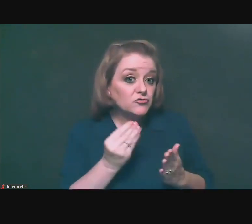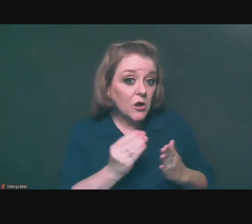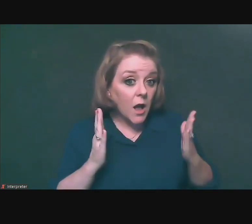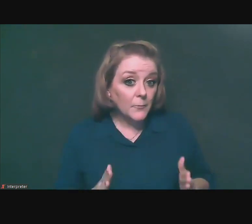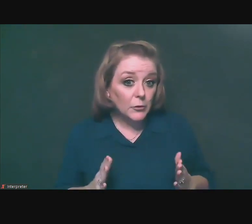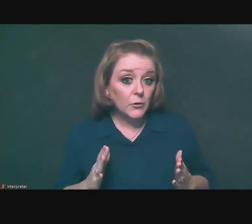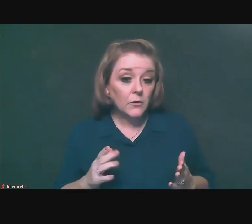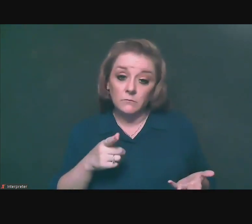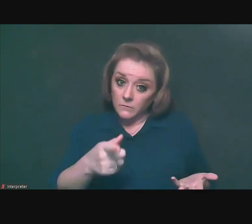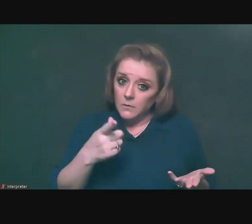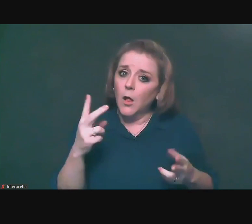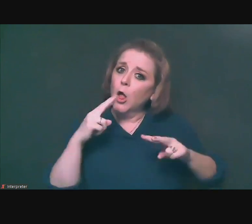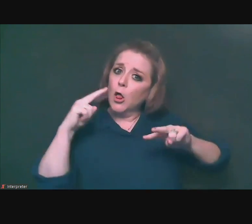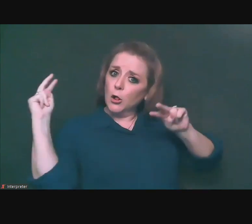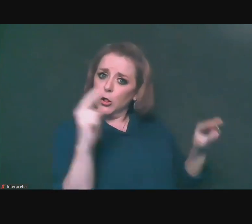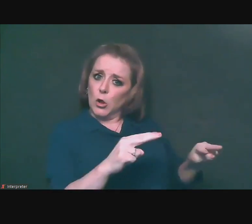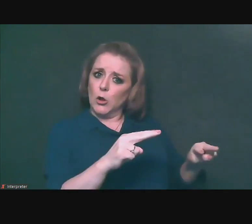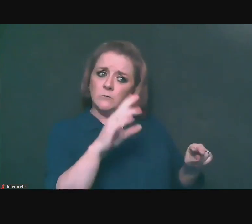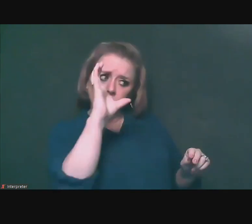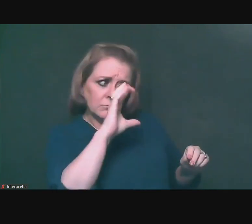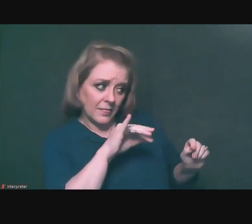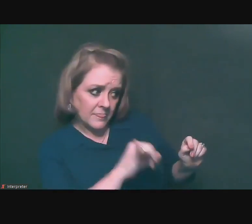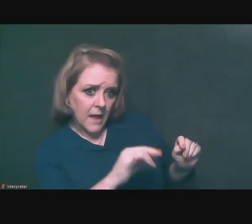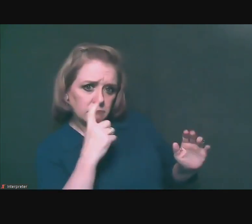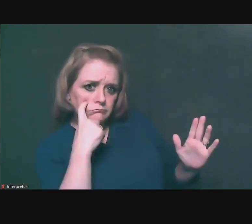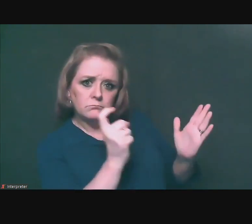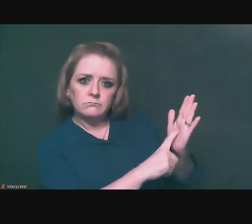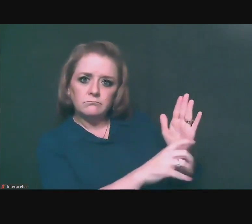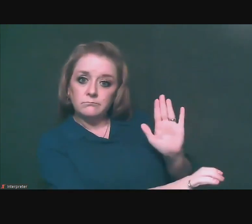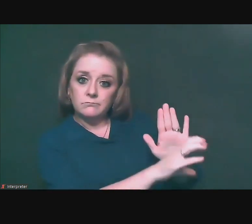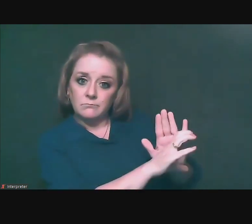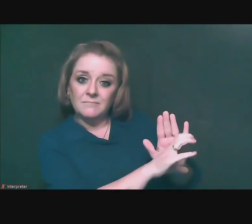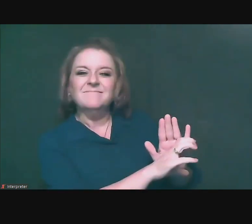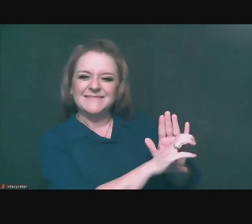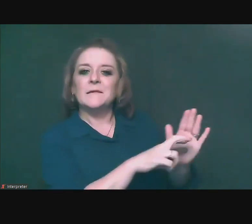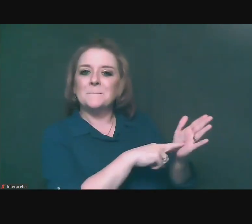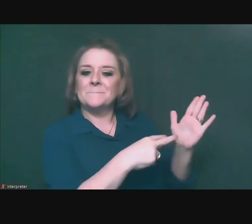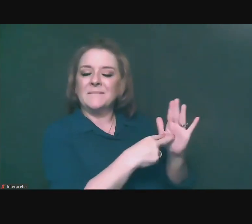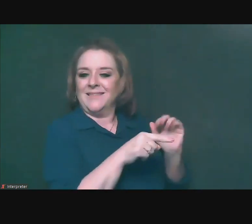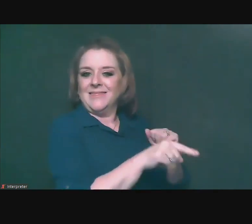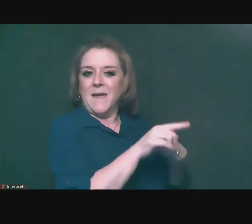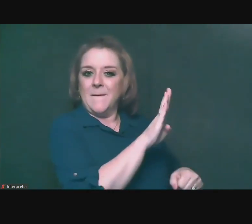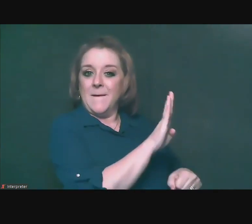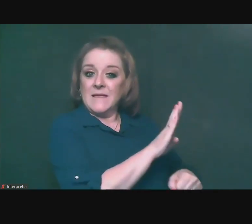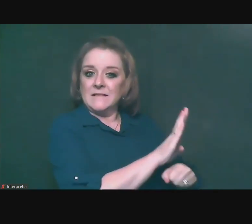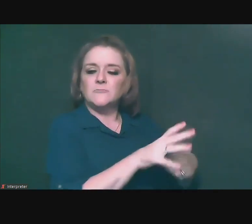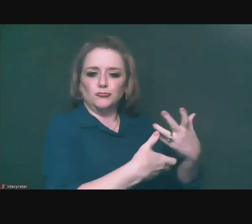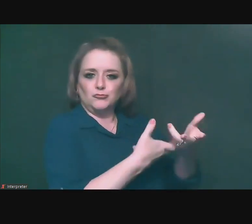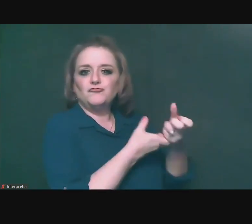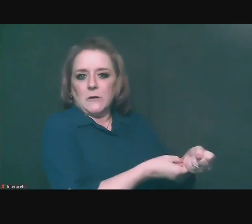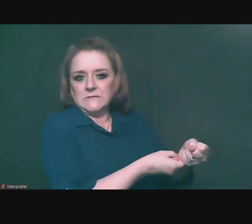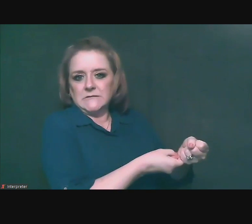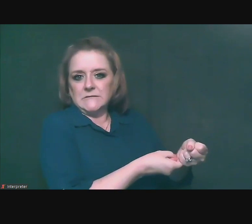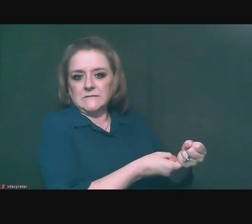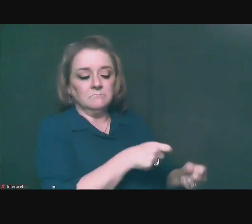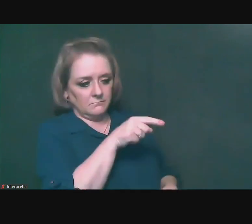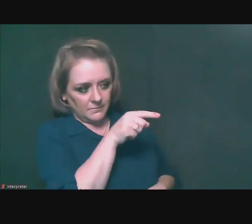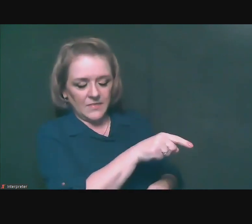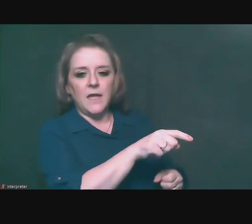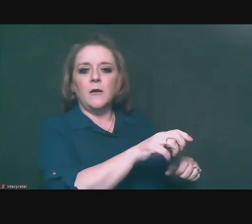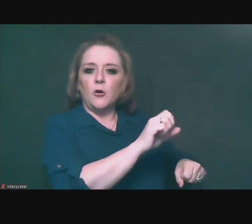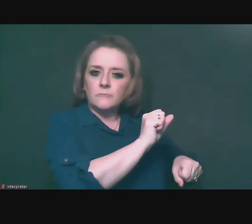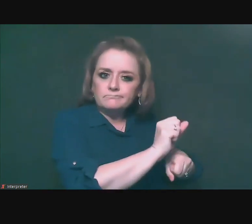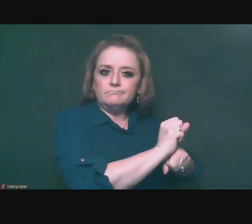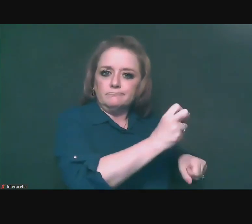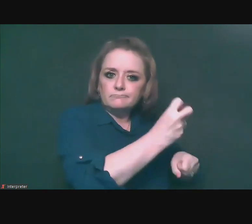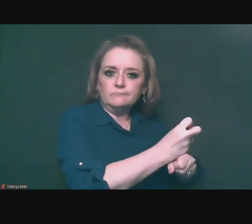this decal as you shop. That means that this is a business that you can trust, that they're doing their job to